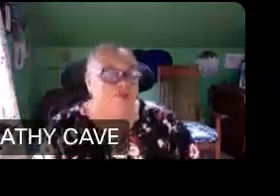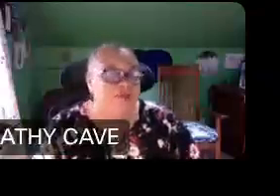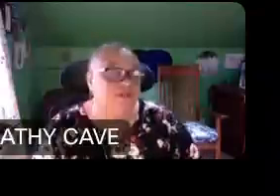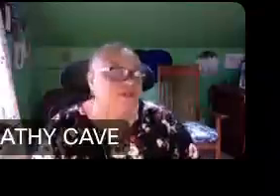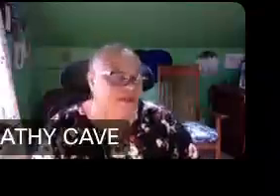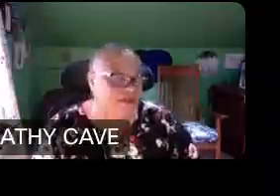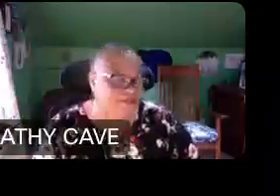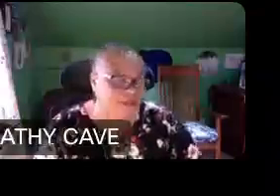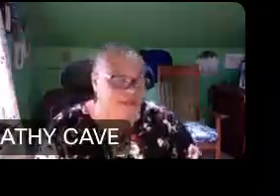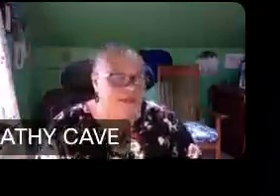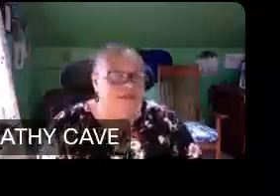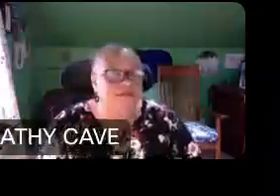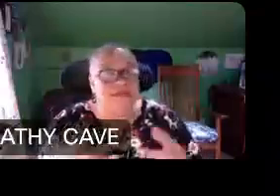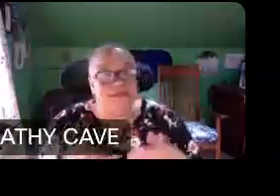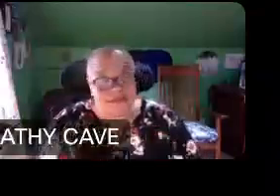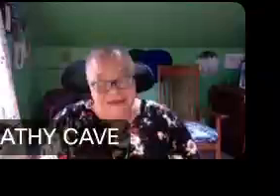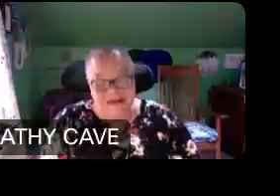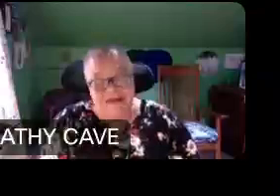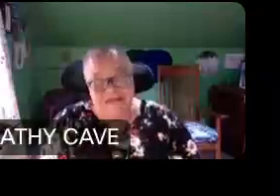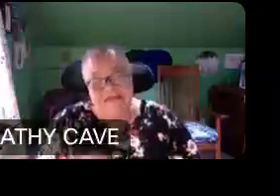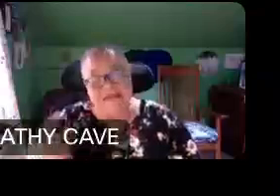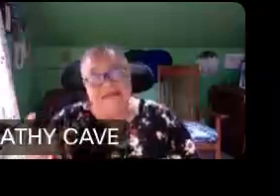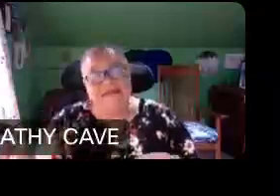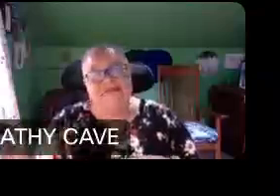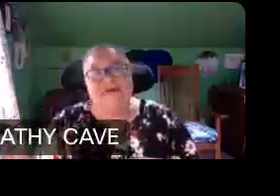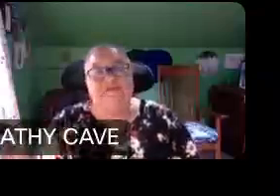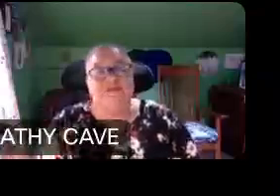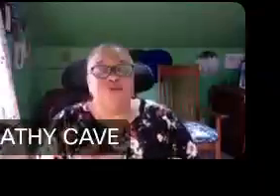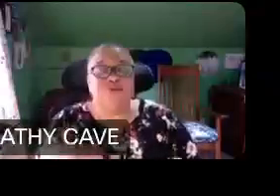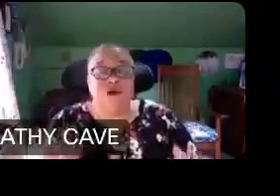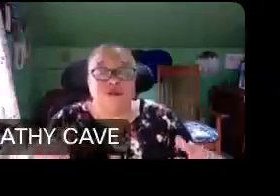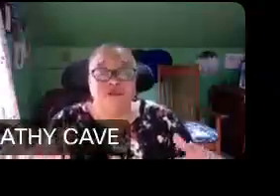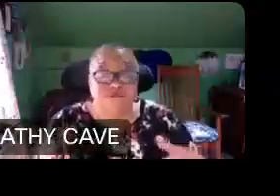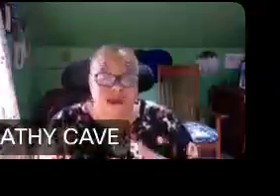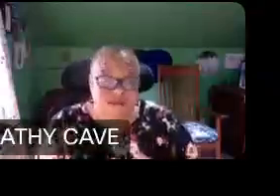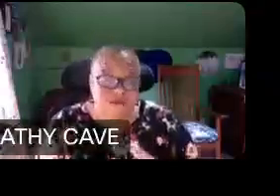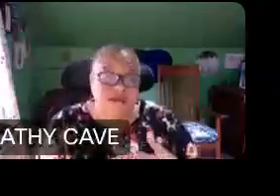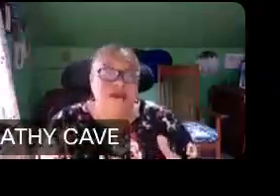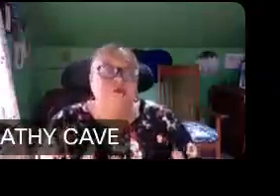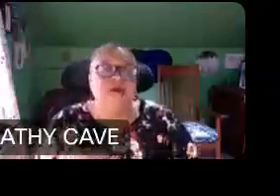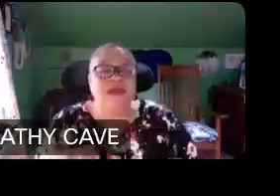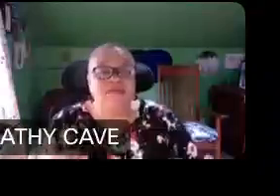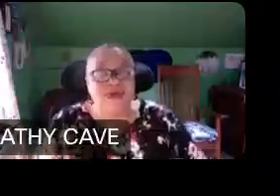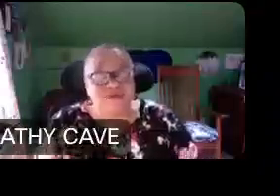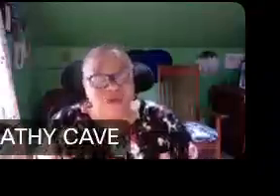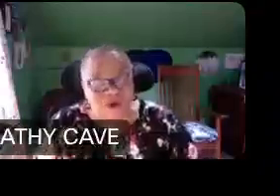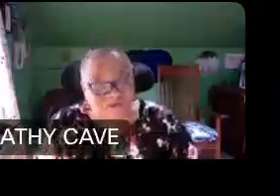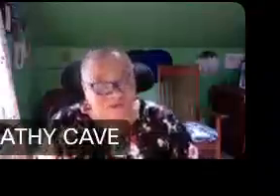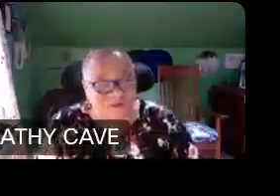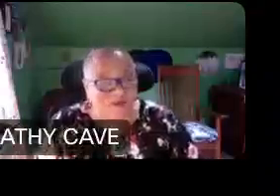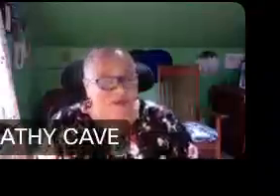peer support to look like. So in the meantime, the survivors who were part of the advisory were getting much